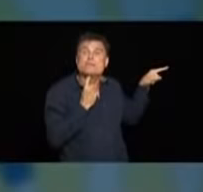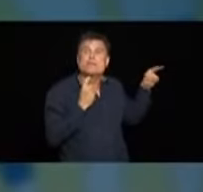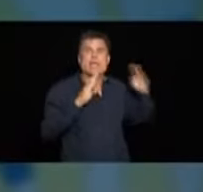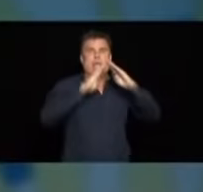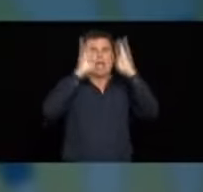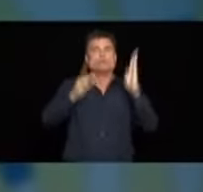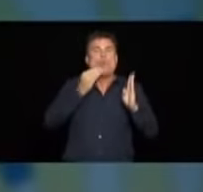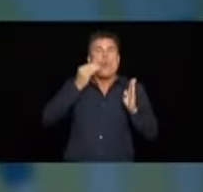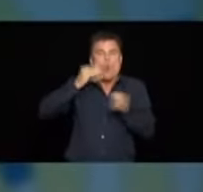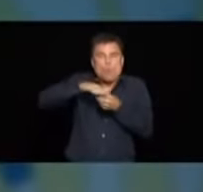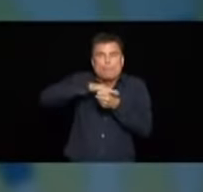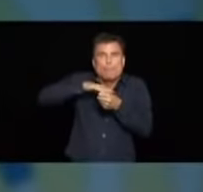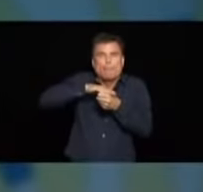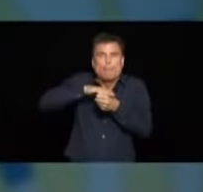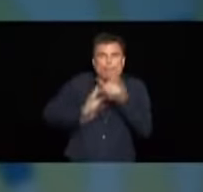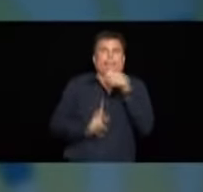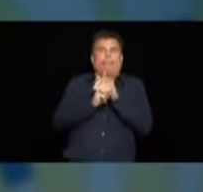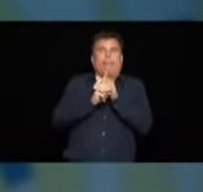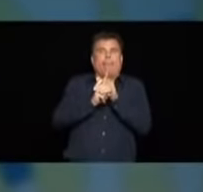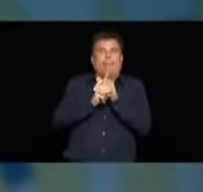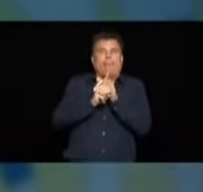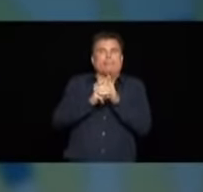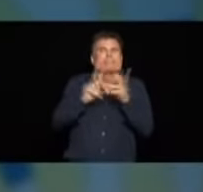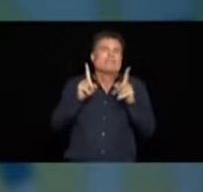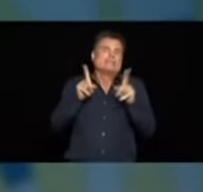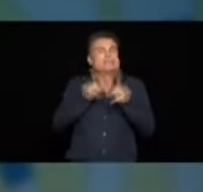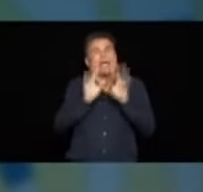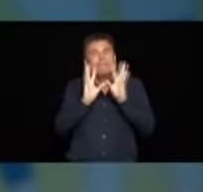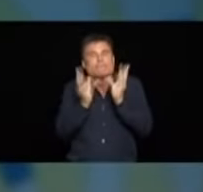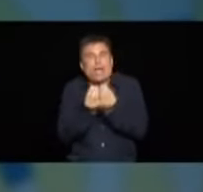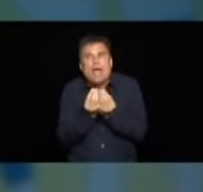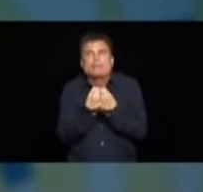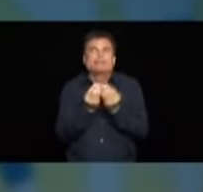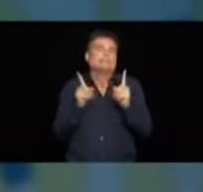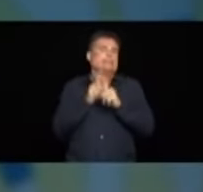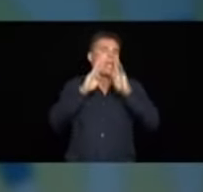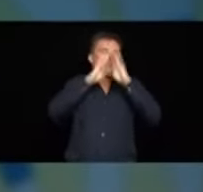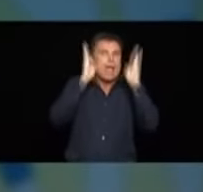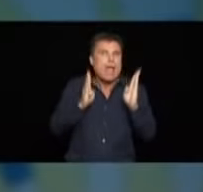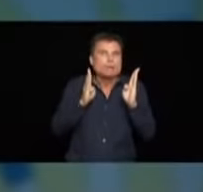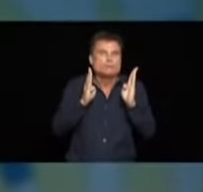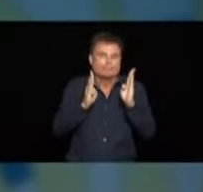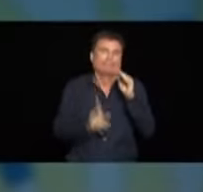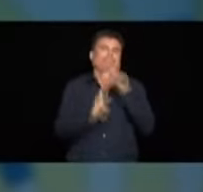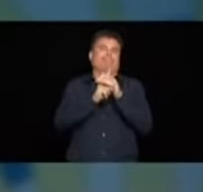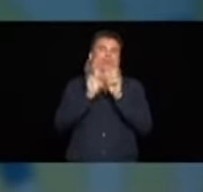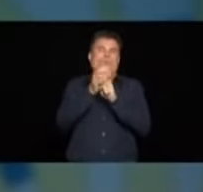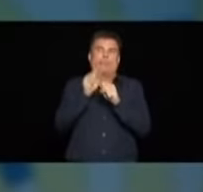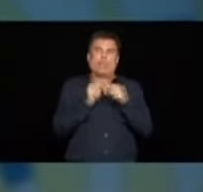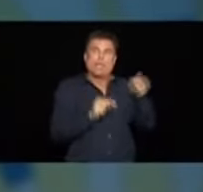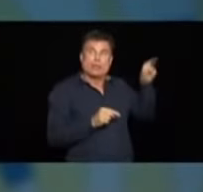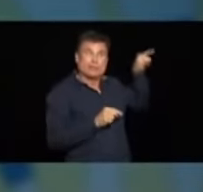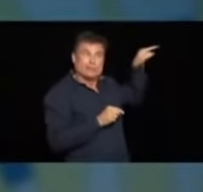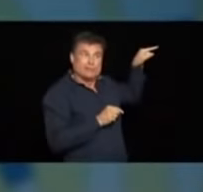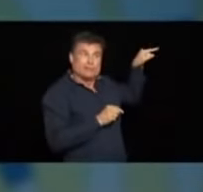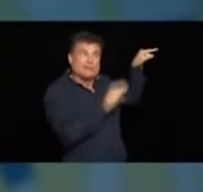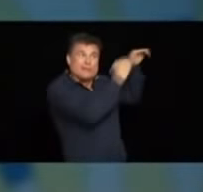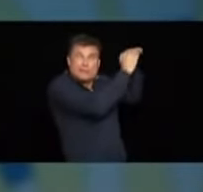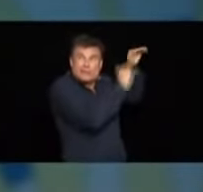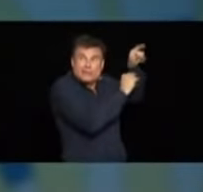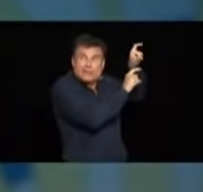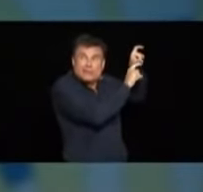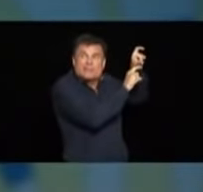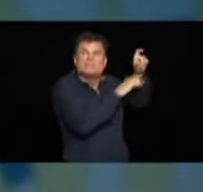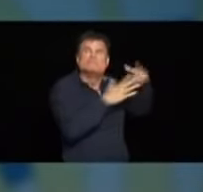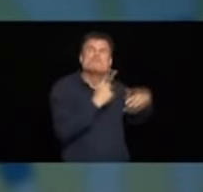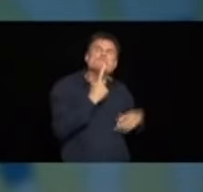contact. So that's when it's transmitted between people in a family or a household setting. The lighter red-orange is community